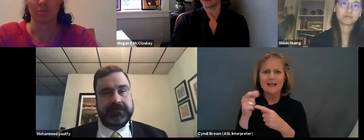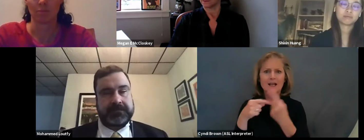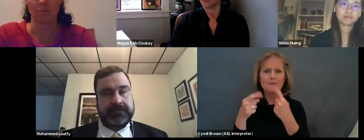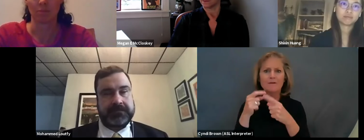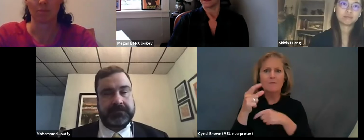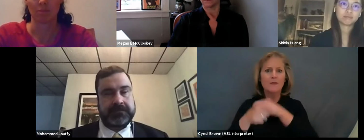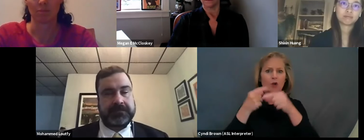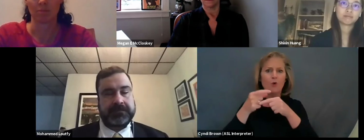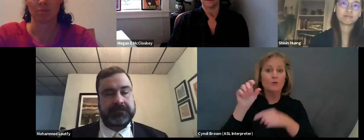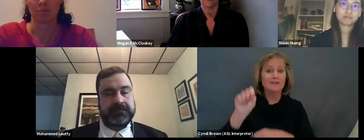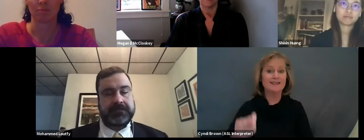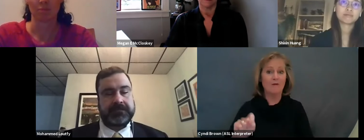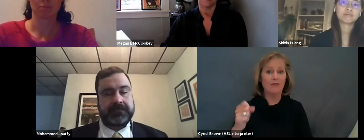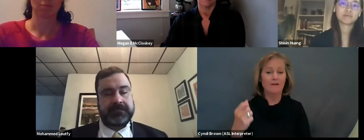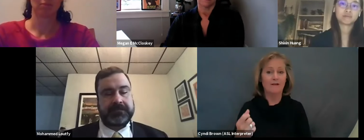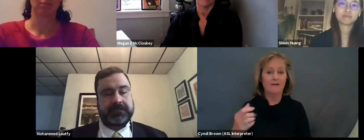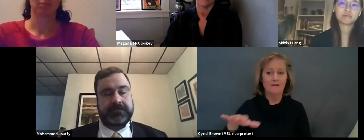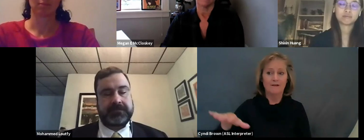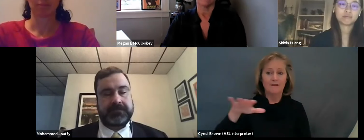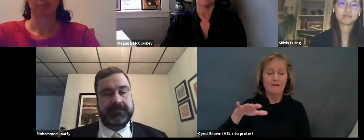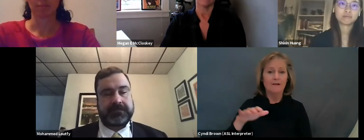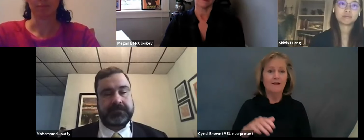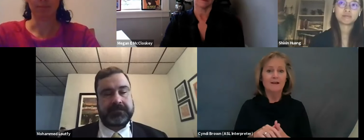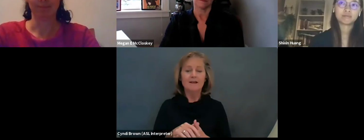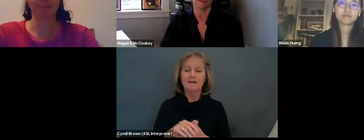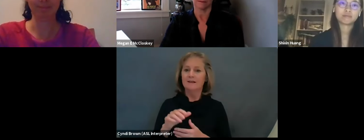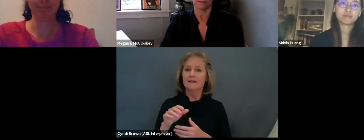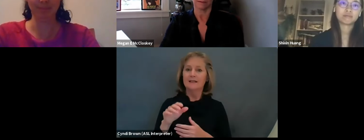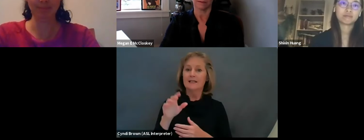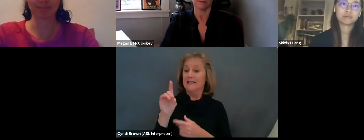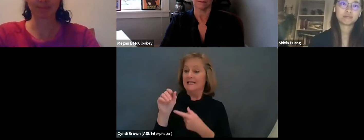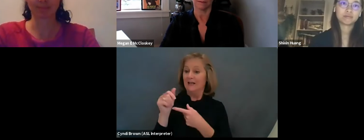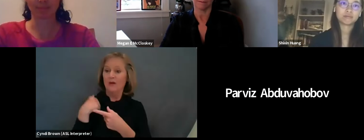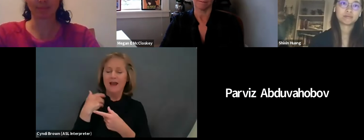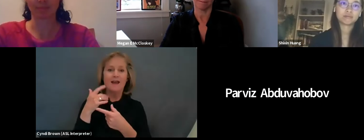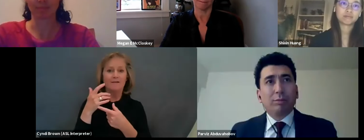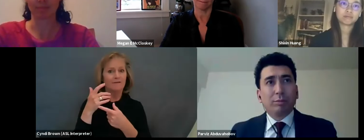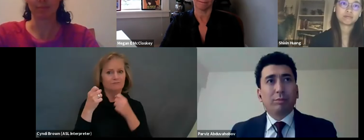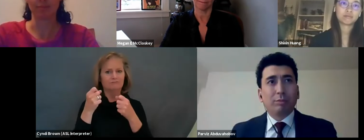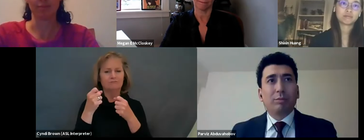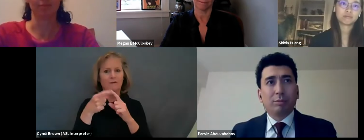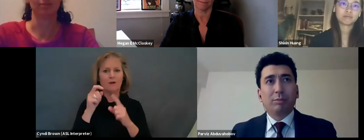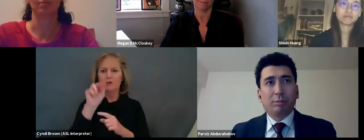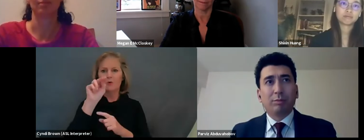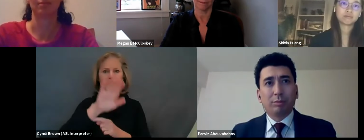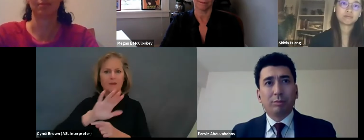global South, that the data that we have is overwhelmingly from North America and